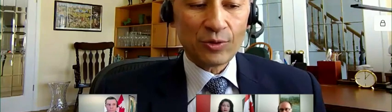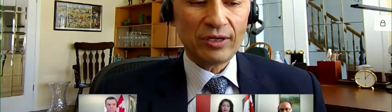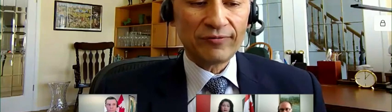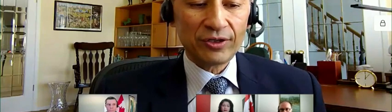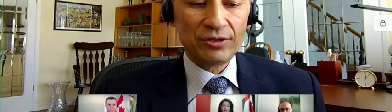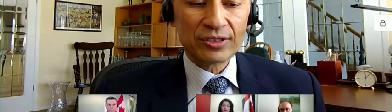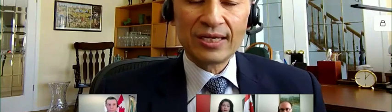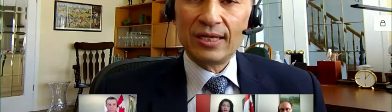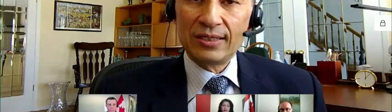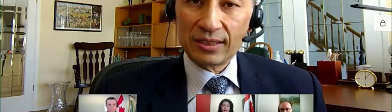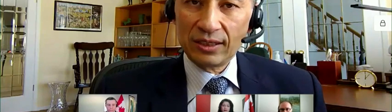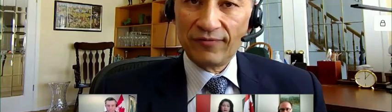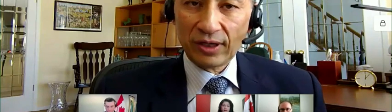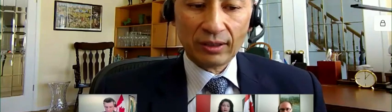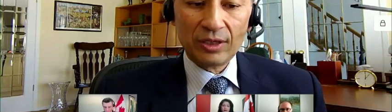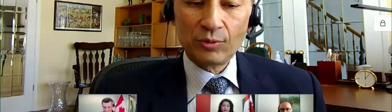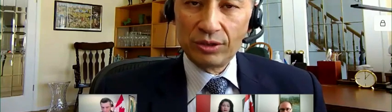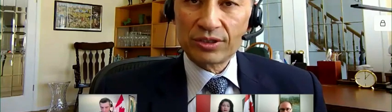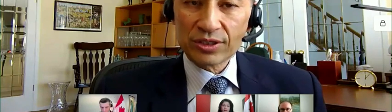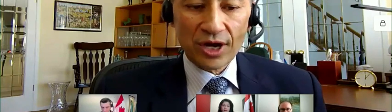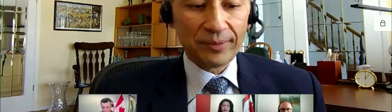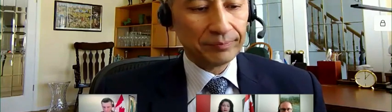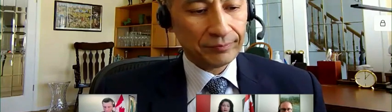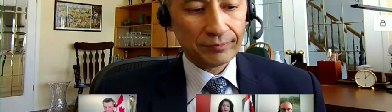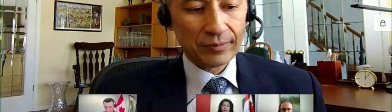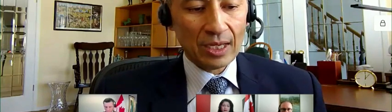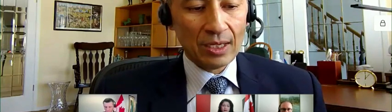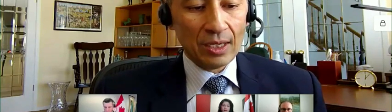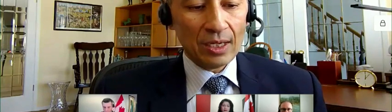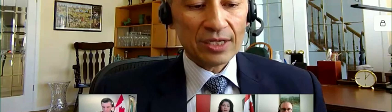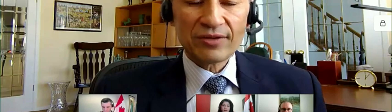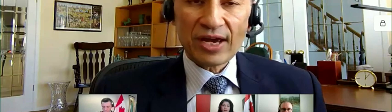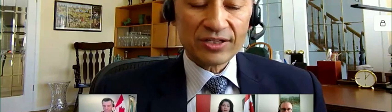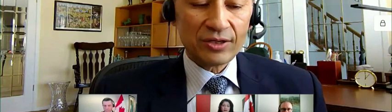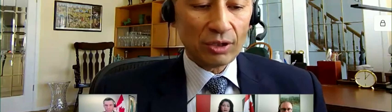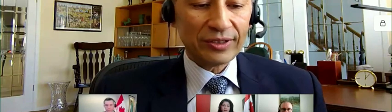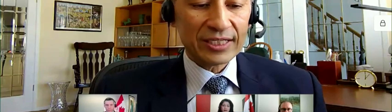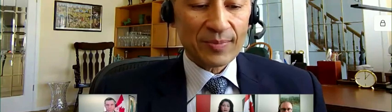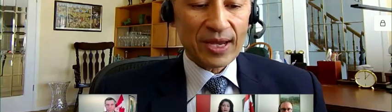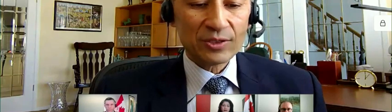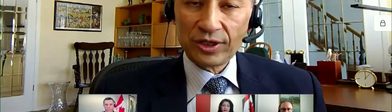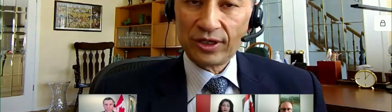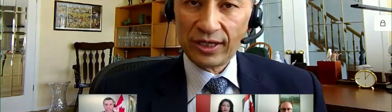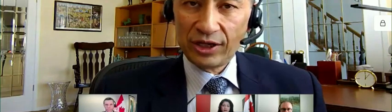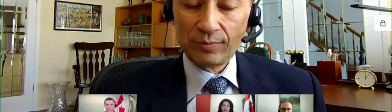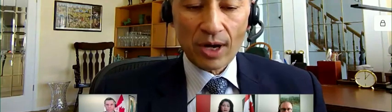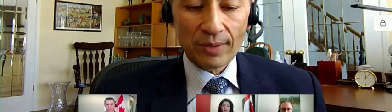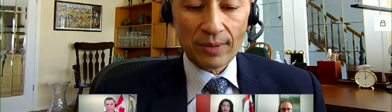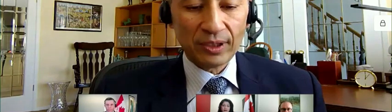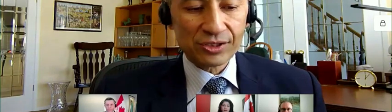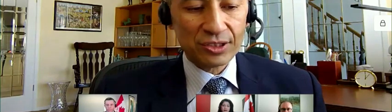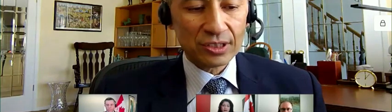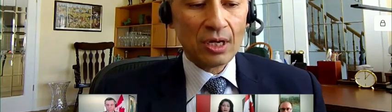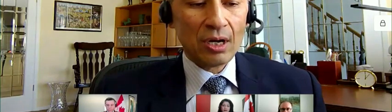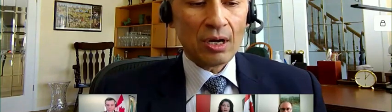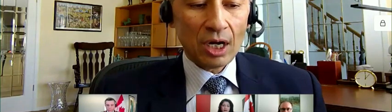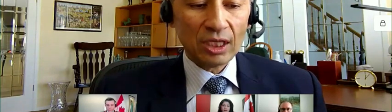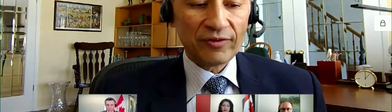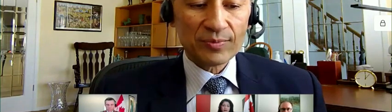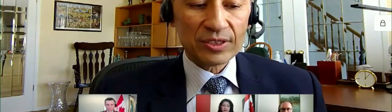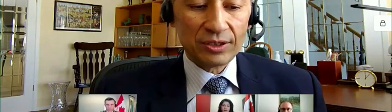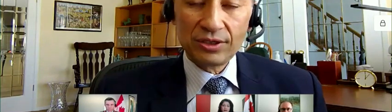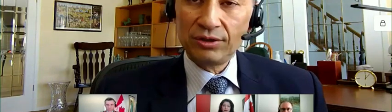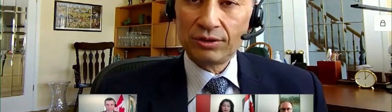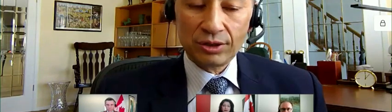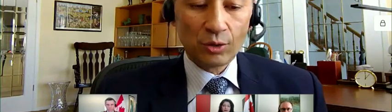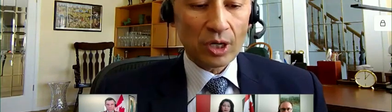manufactured and made ready for use in significantly reduced time. As the vaccine rollout expands within Canadian populations, all